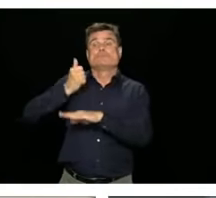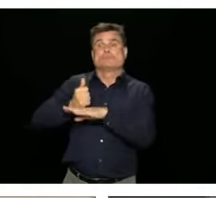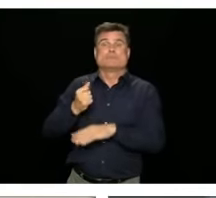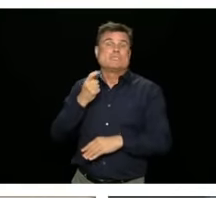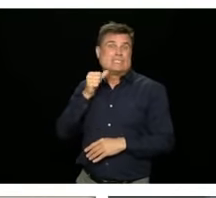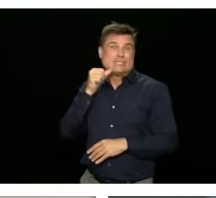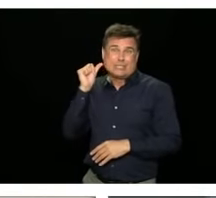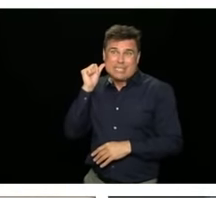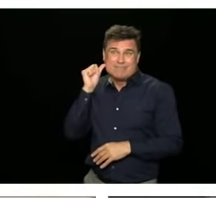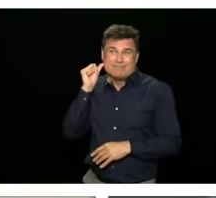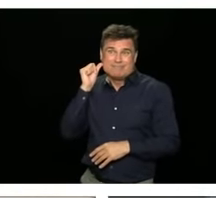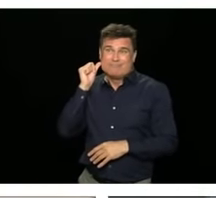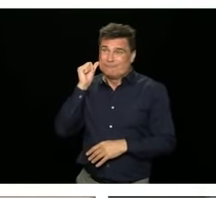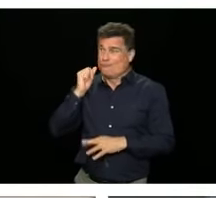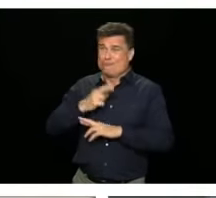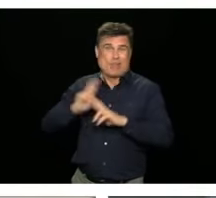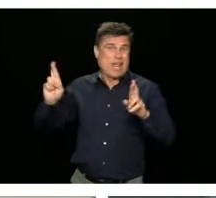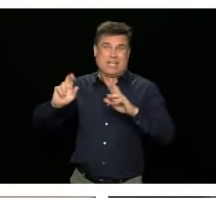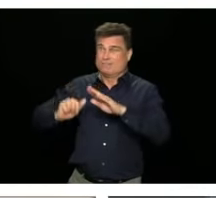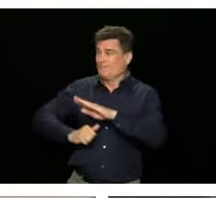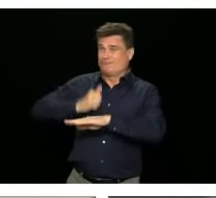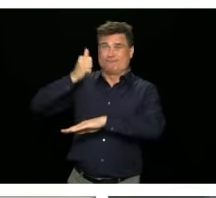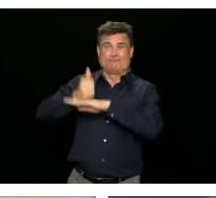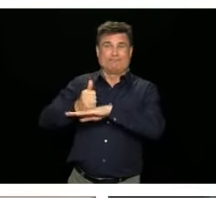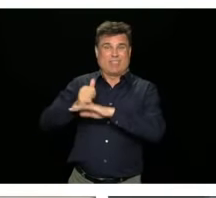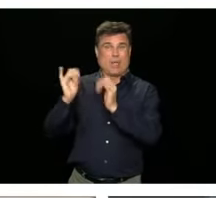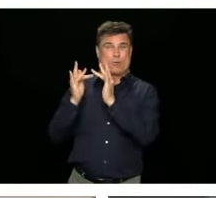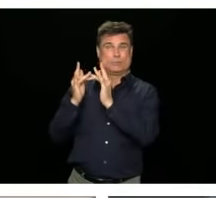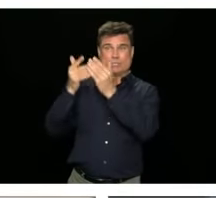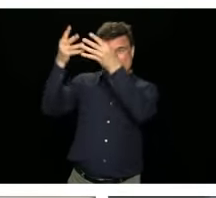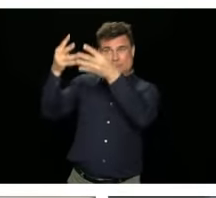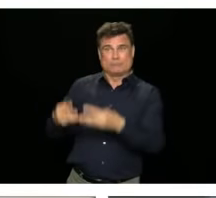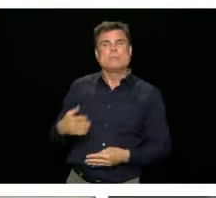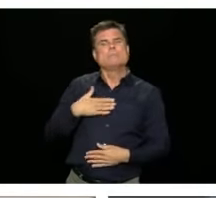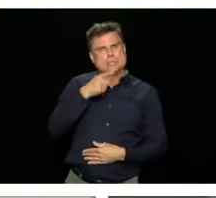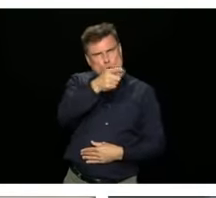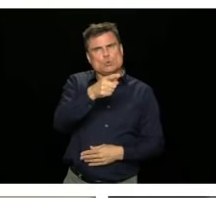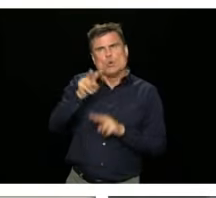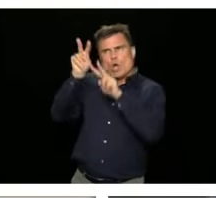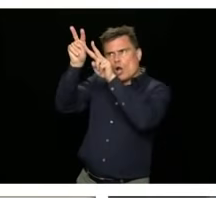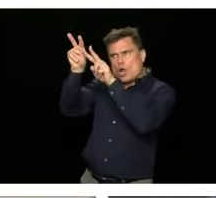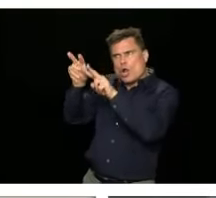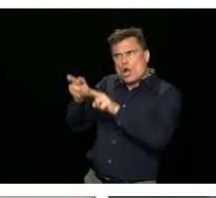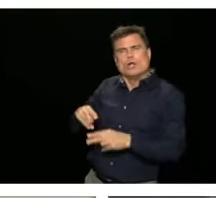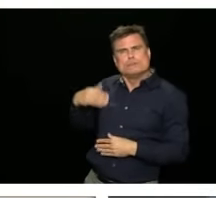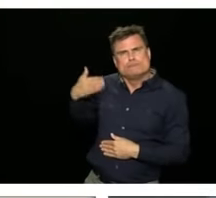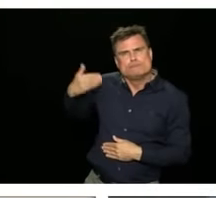stages. Please visit often, because information as it's needed and as it is